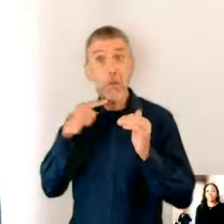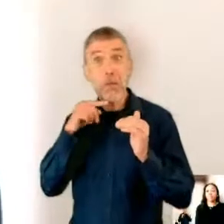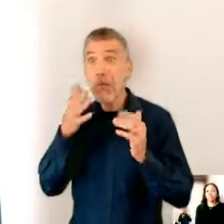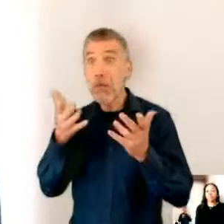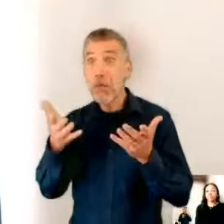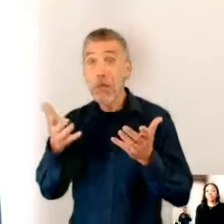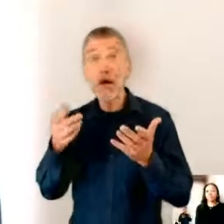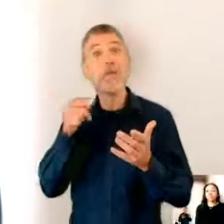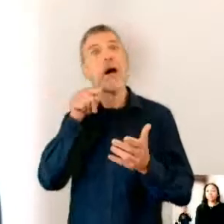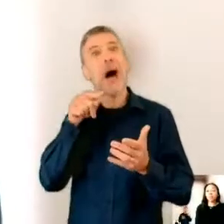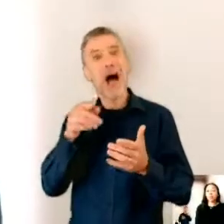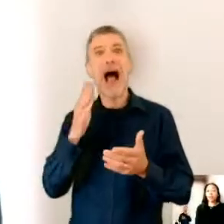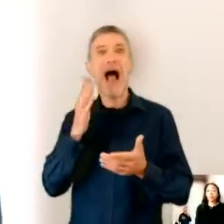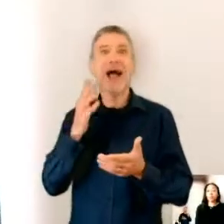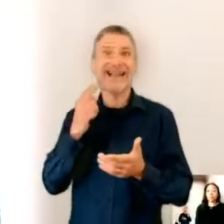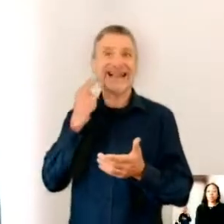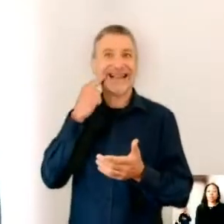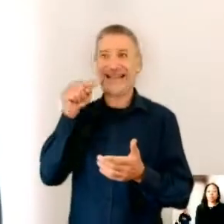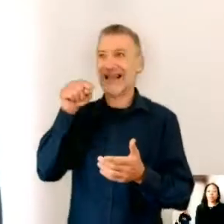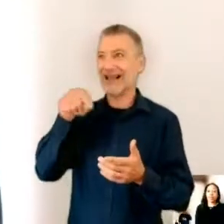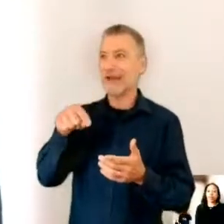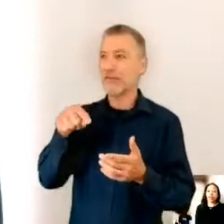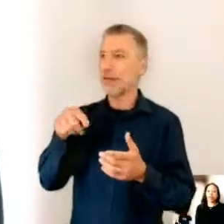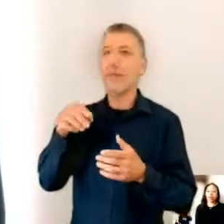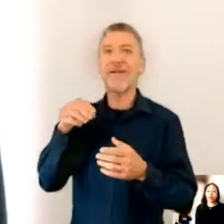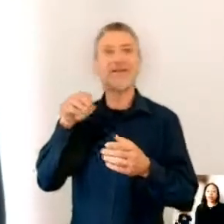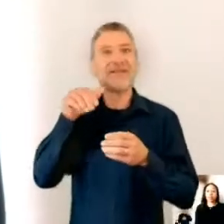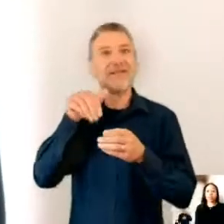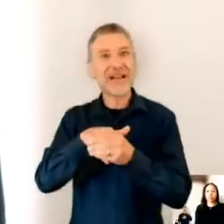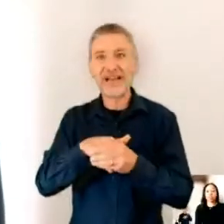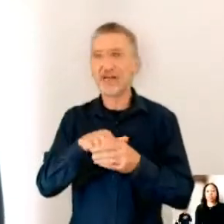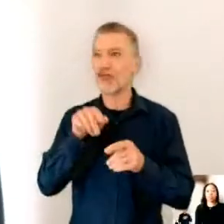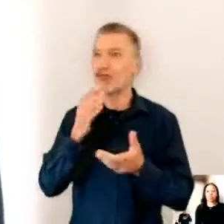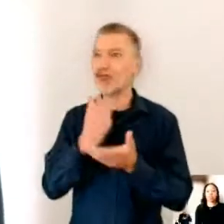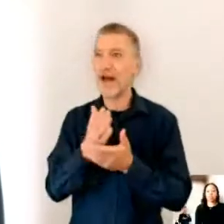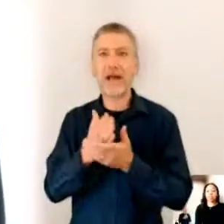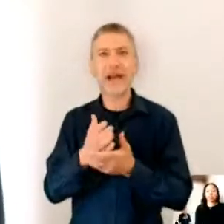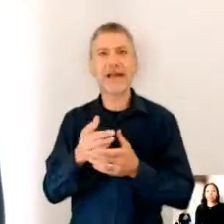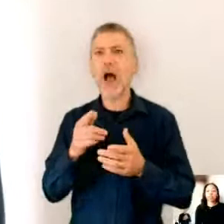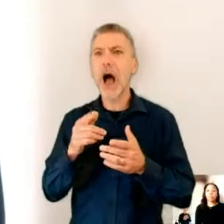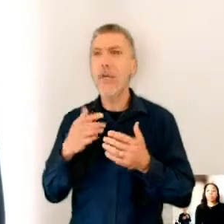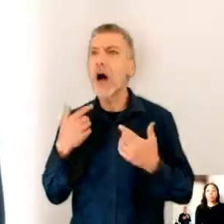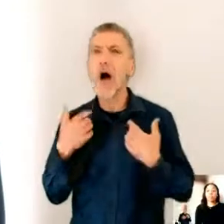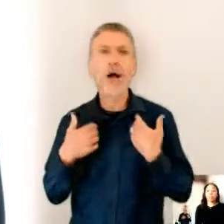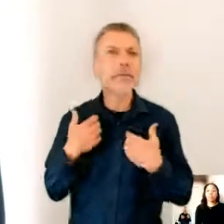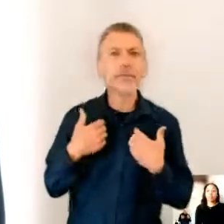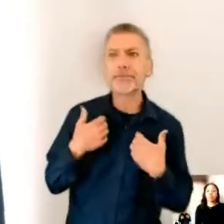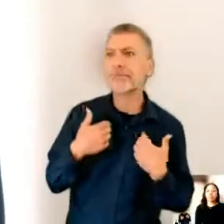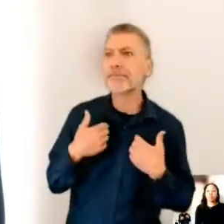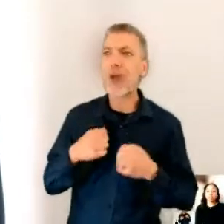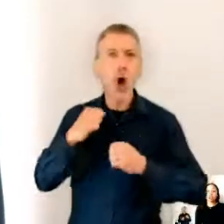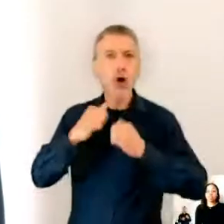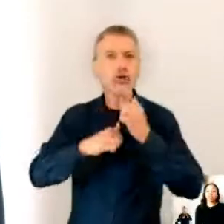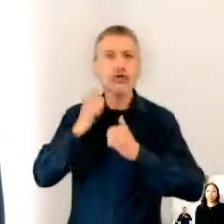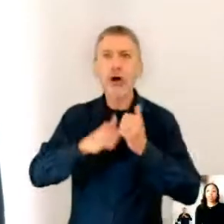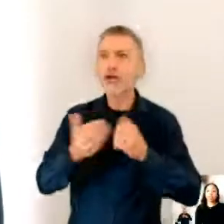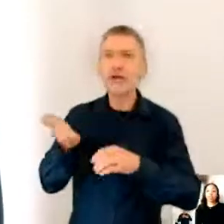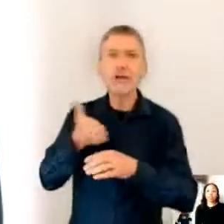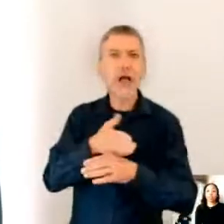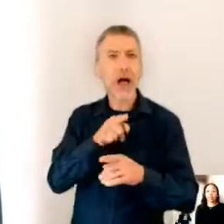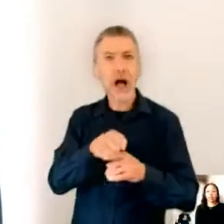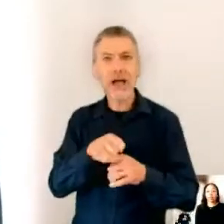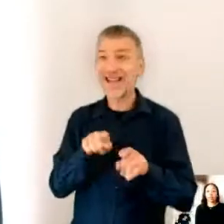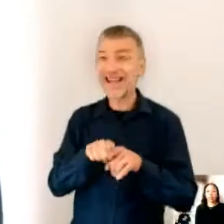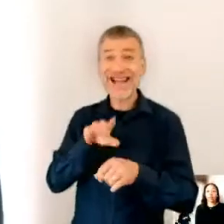very transitional, and I'm really enjoying kind of the construction side of things, and because I am doing this apprenticeship and I'm